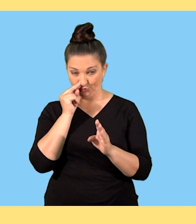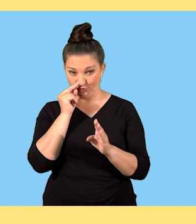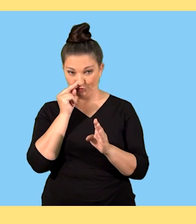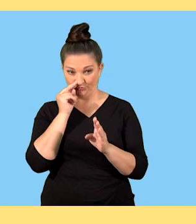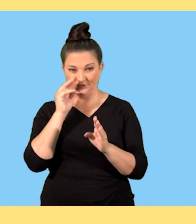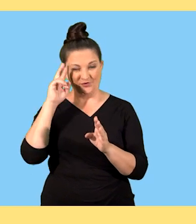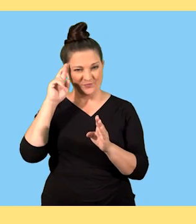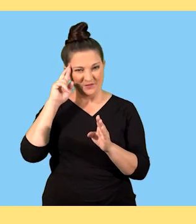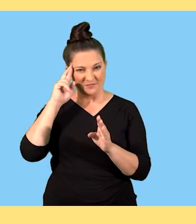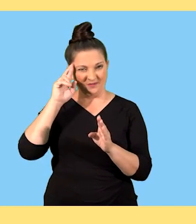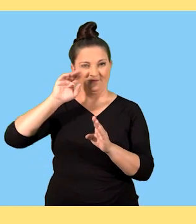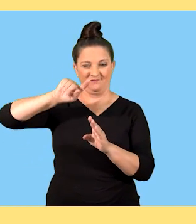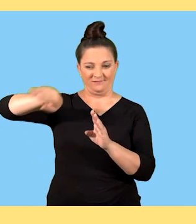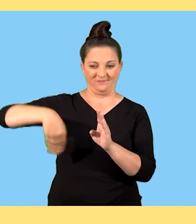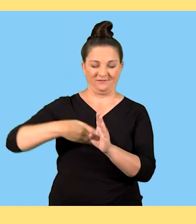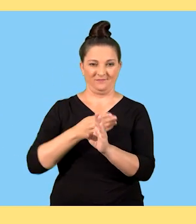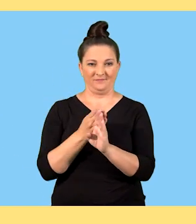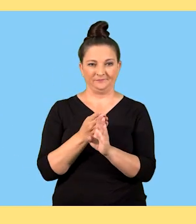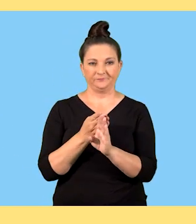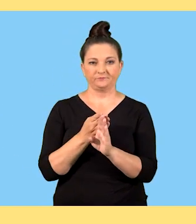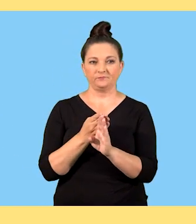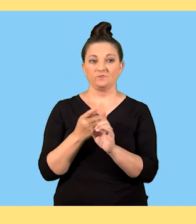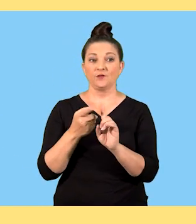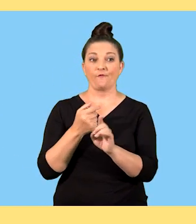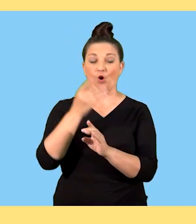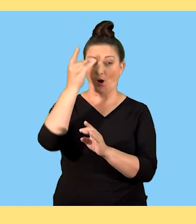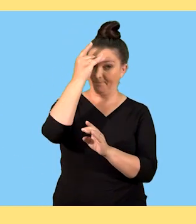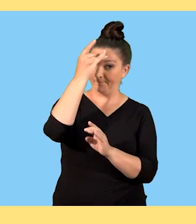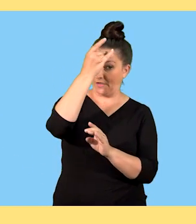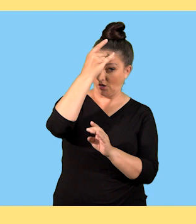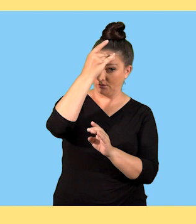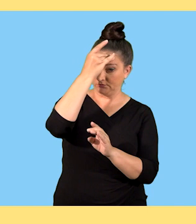Remember, this is our financial period from March